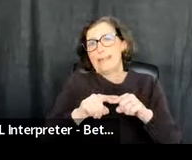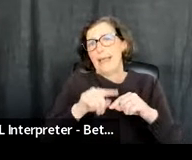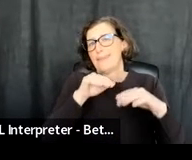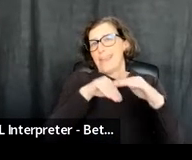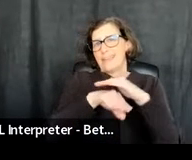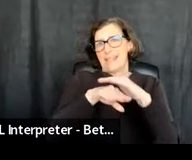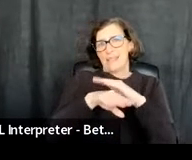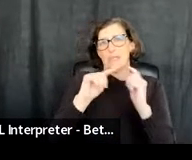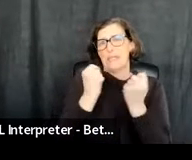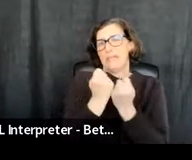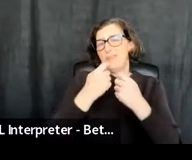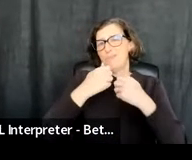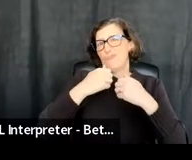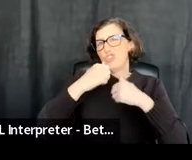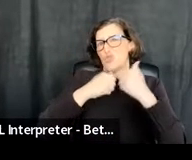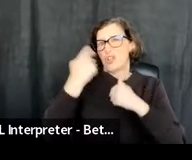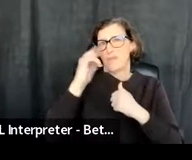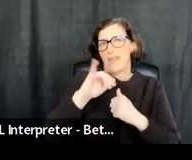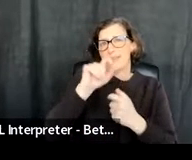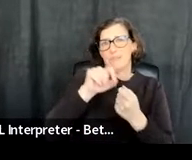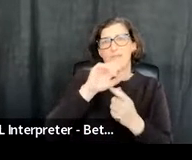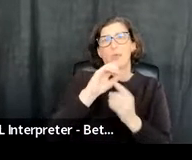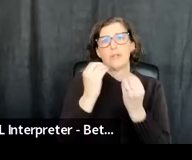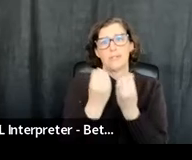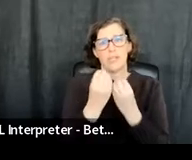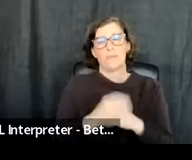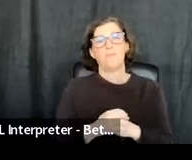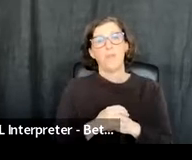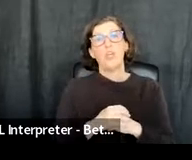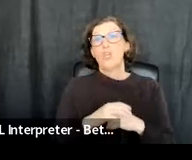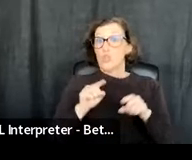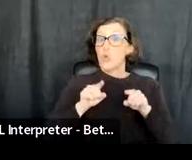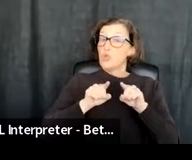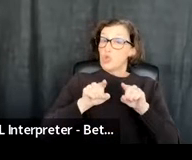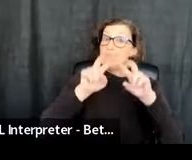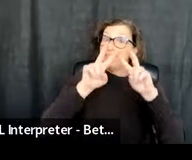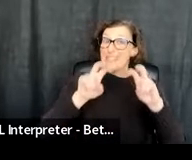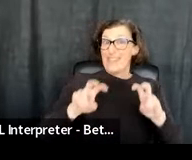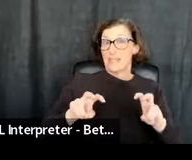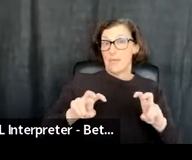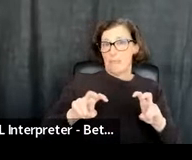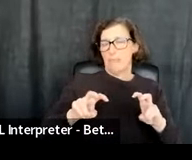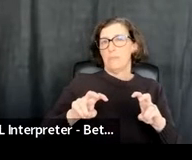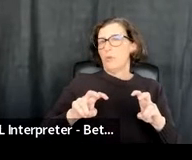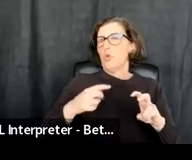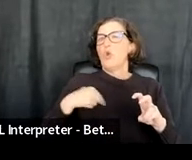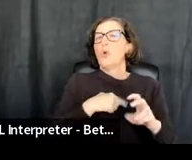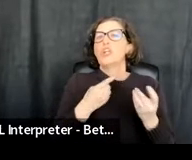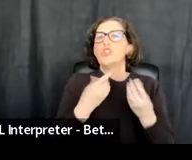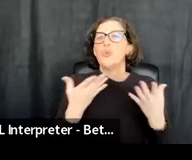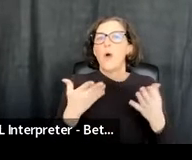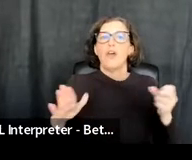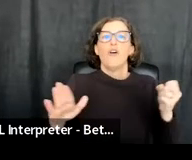accessibility team is structured in the organization. And during the assessment, so we'll here are the kinds of things we're going to do. We're going to do a full job